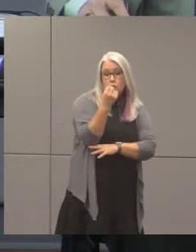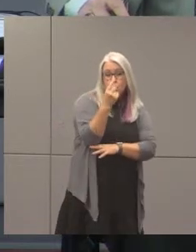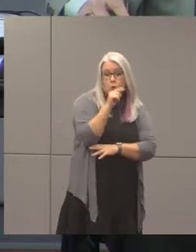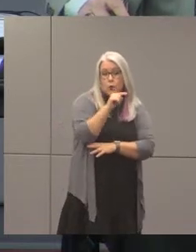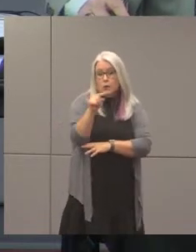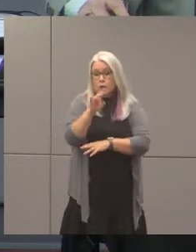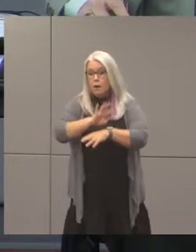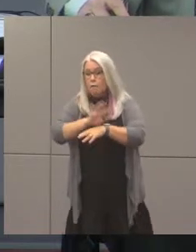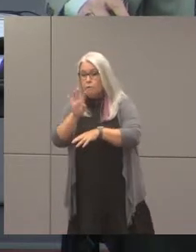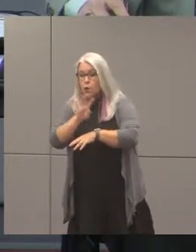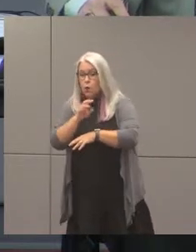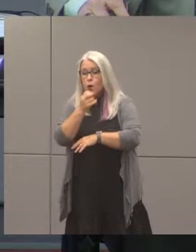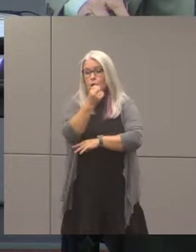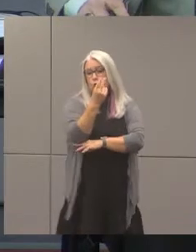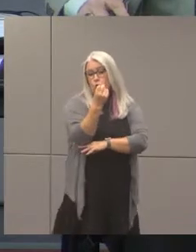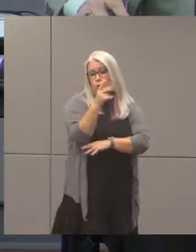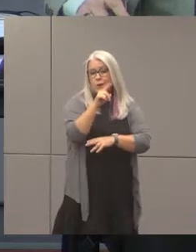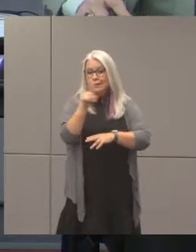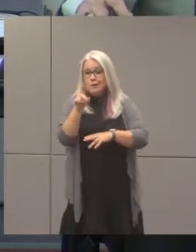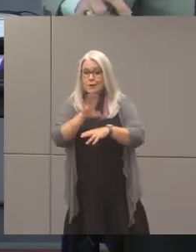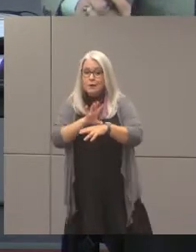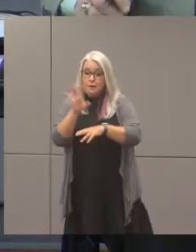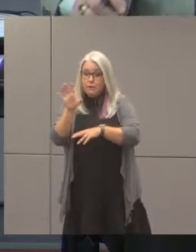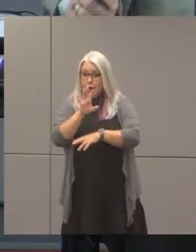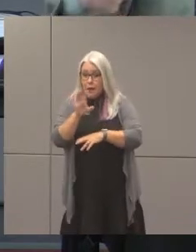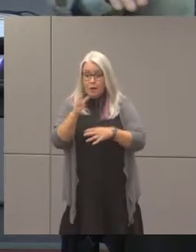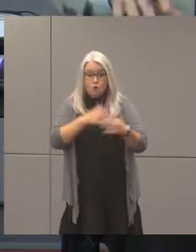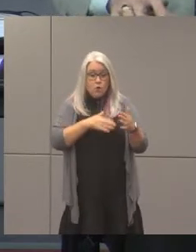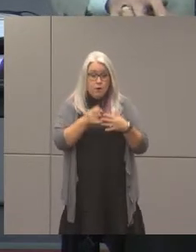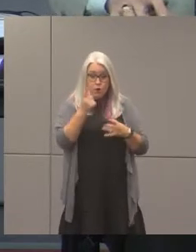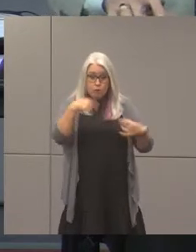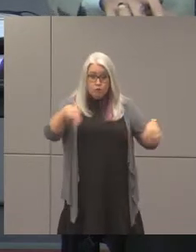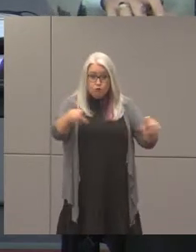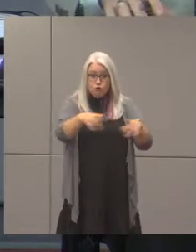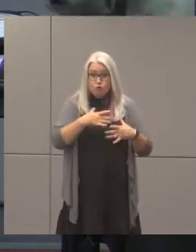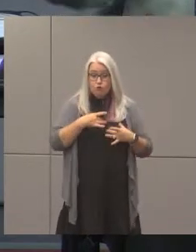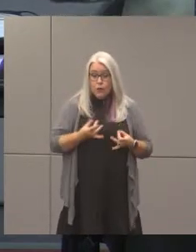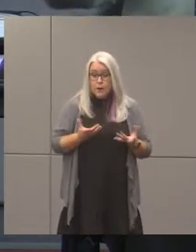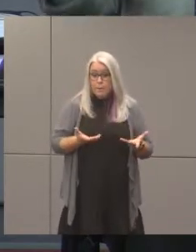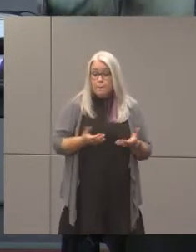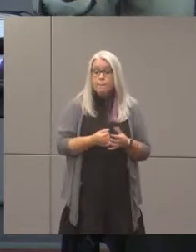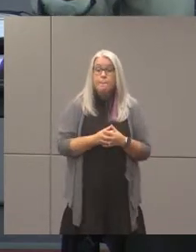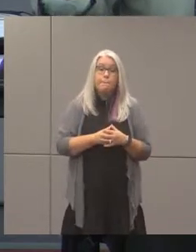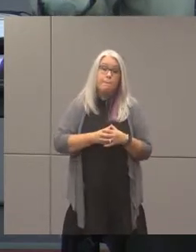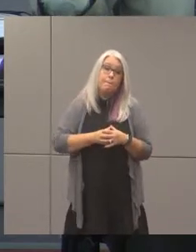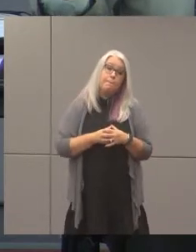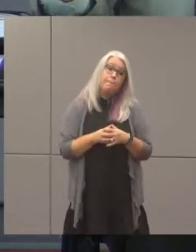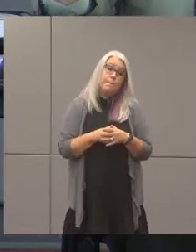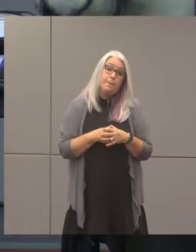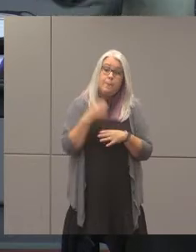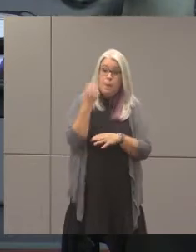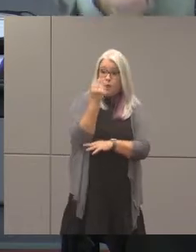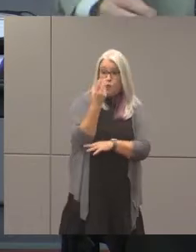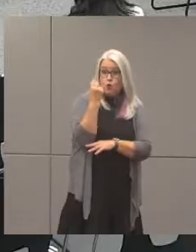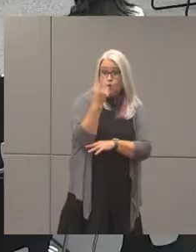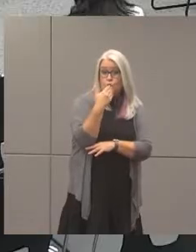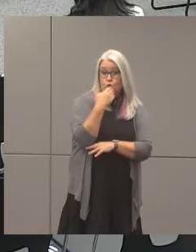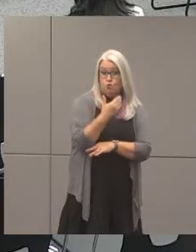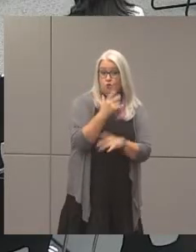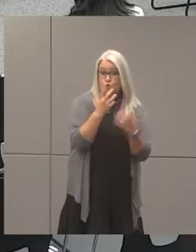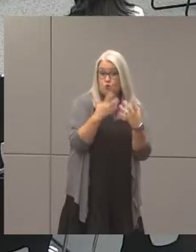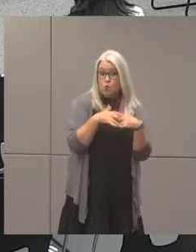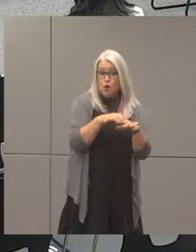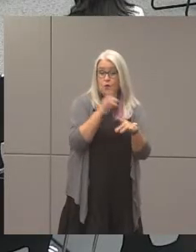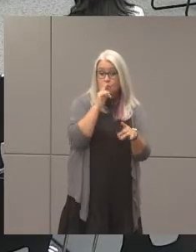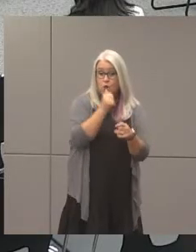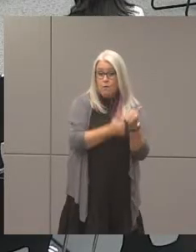or noon until 5, whichever you'd Okay. like. okay. So noon's good for everyone?